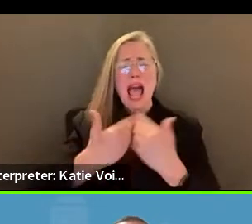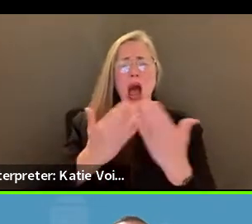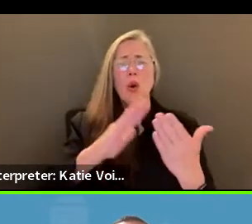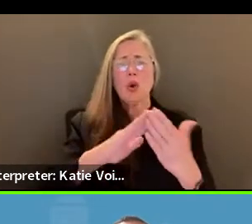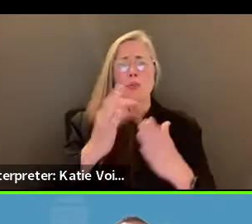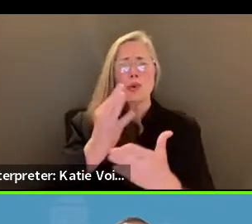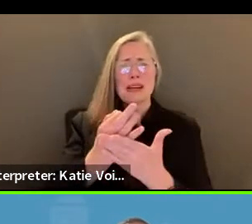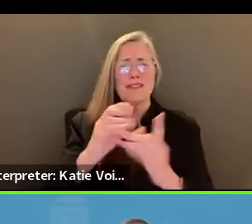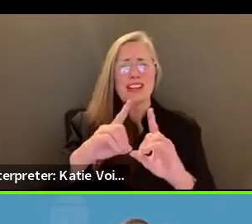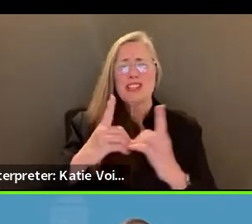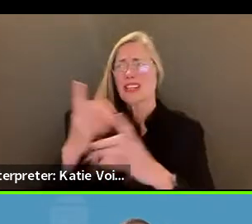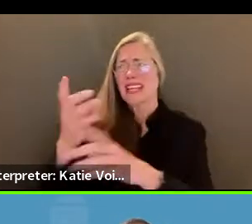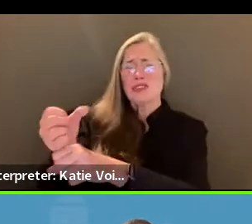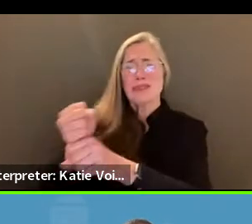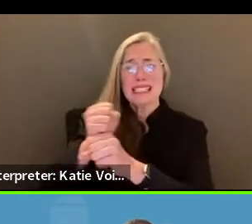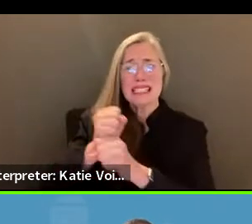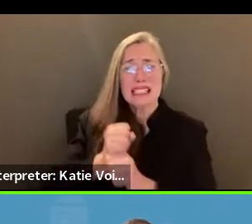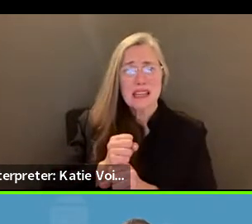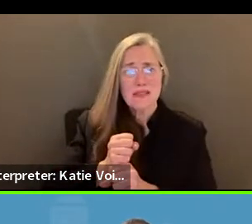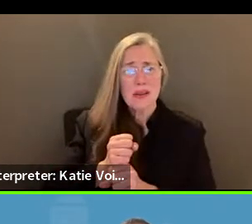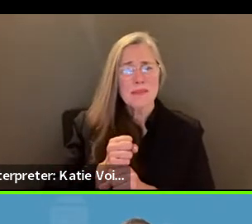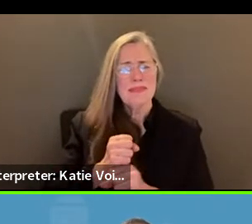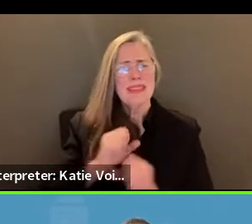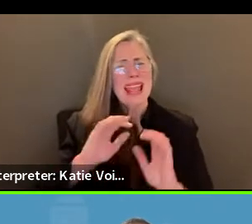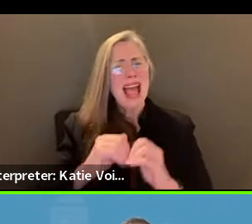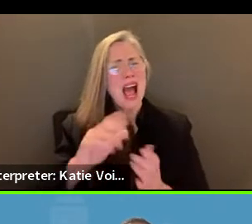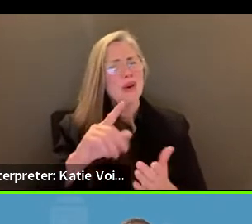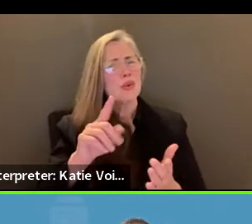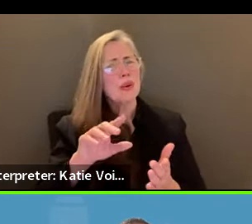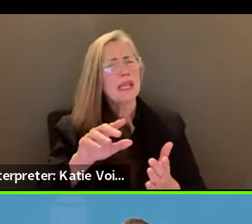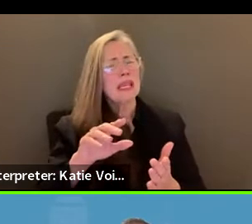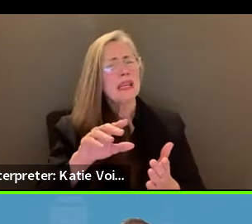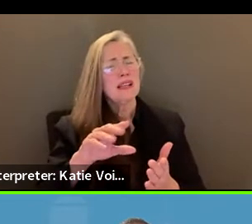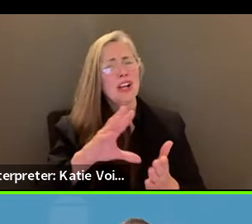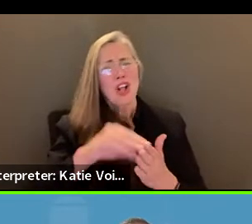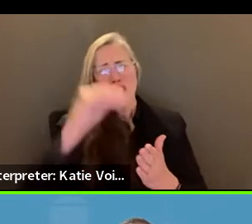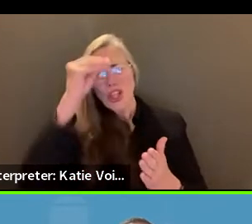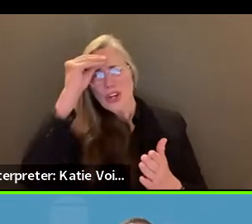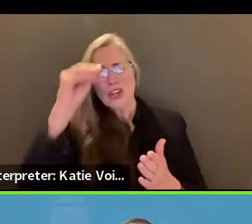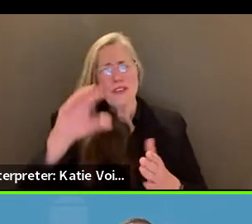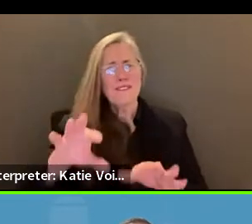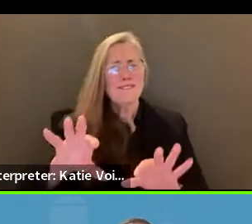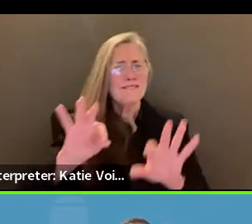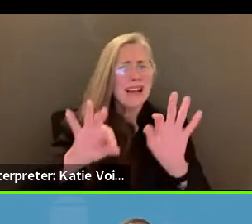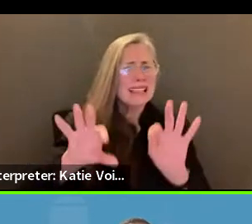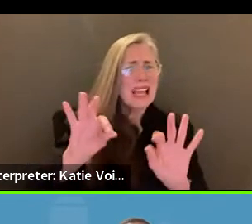With other funds similar to this, how do we find out? Is it kind of through implementation or?